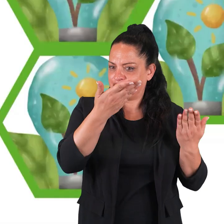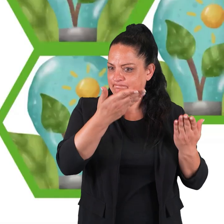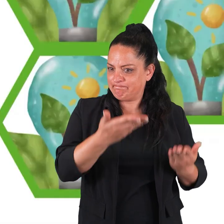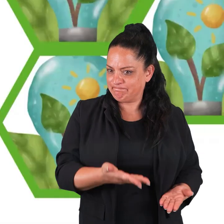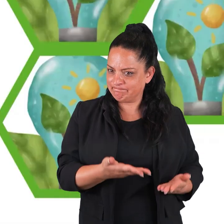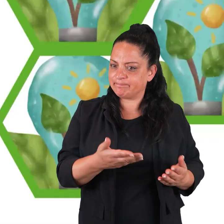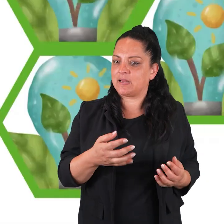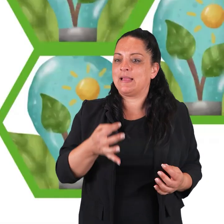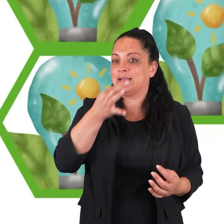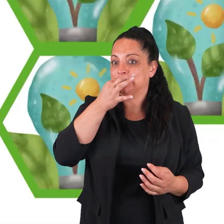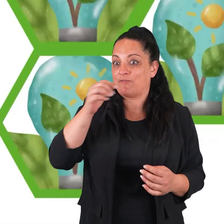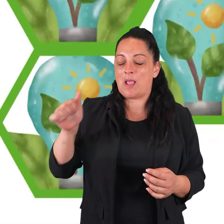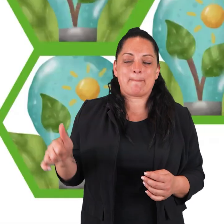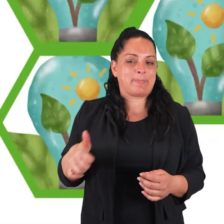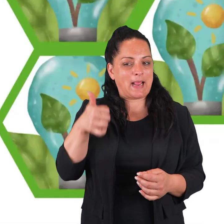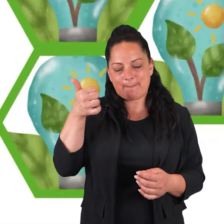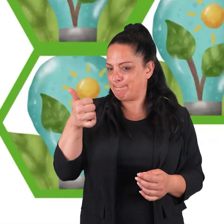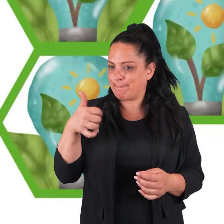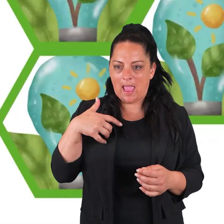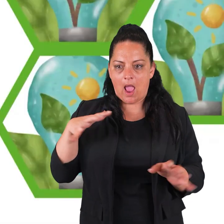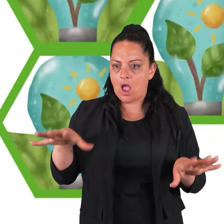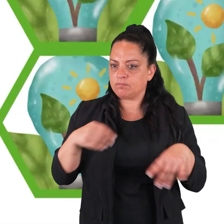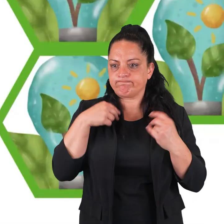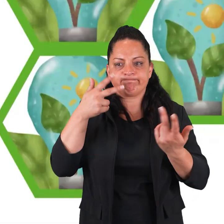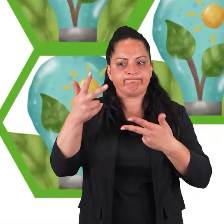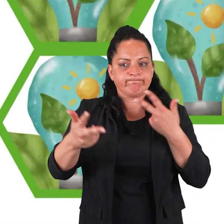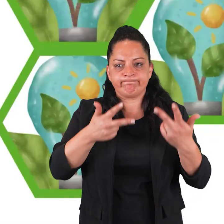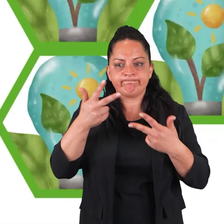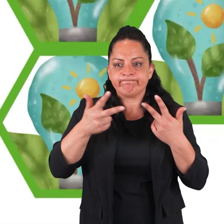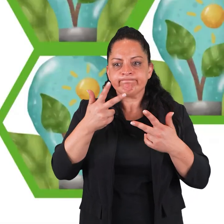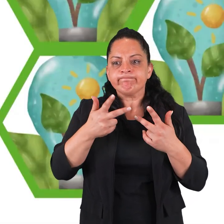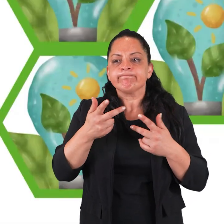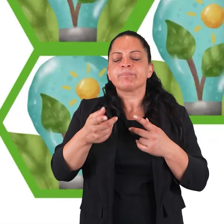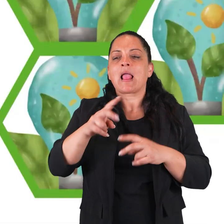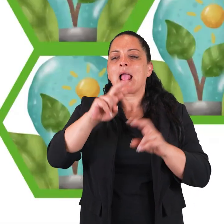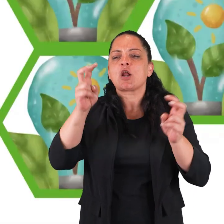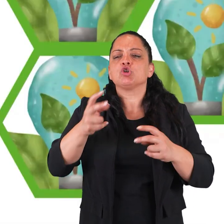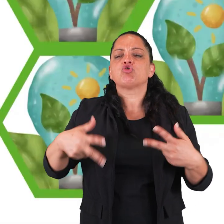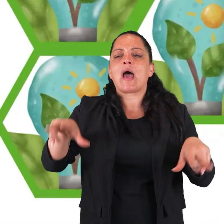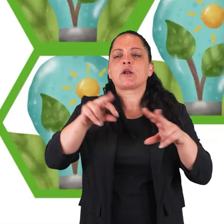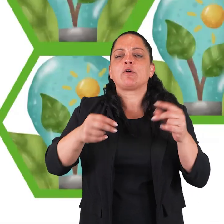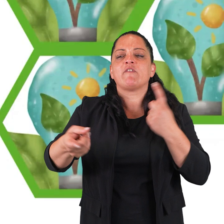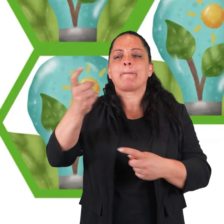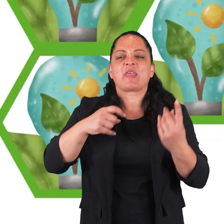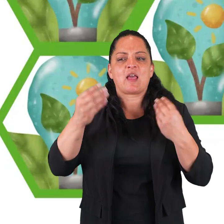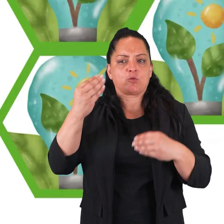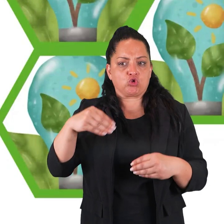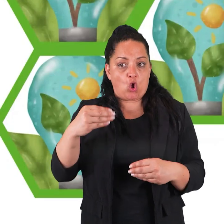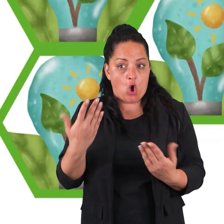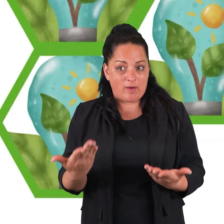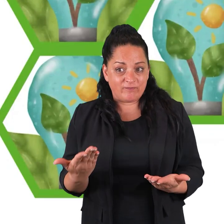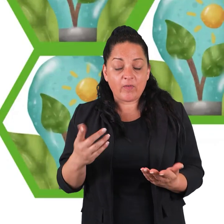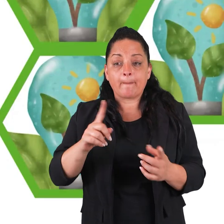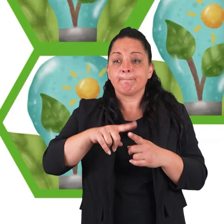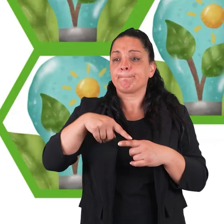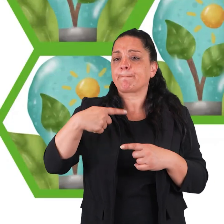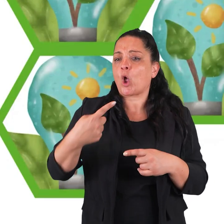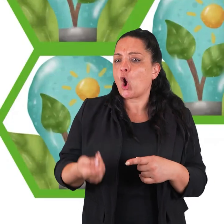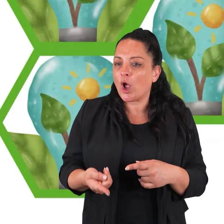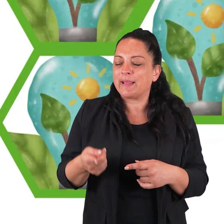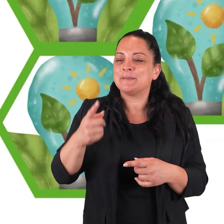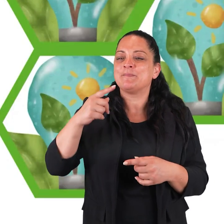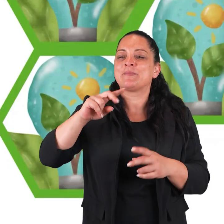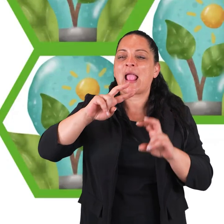explore together. So first of all, we will make an introduction to renewable energy sources. Then we will